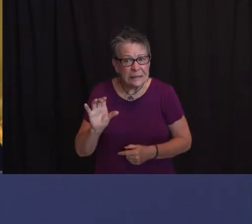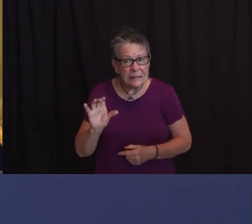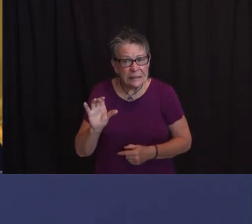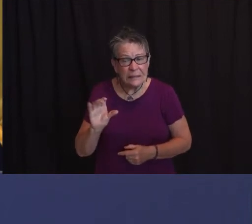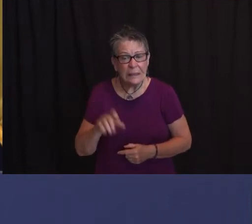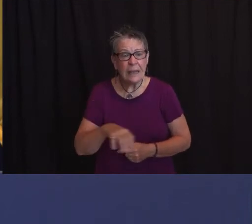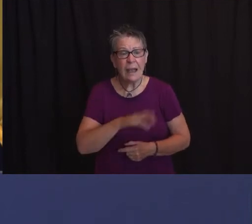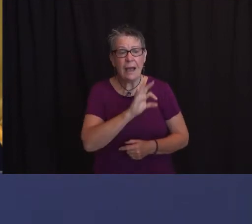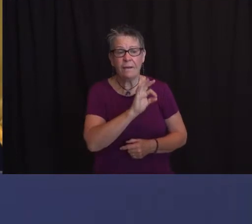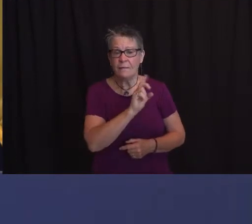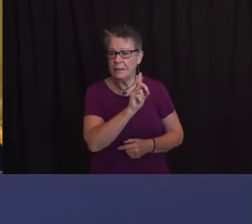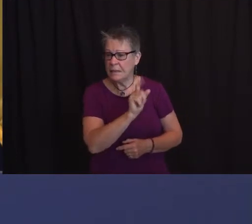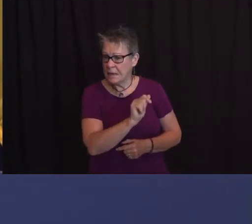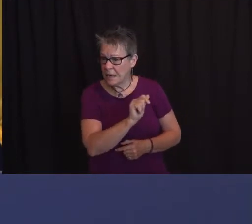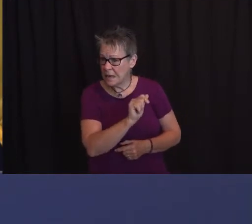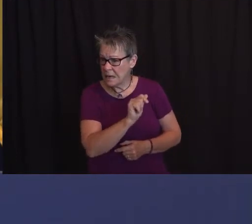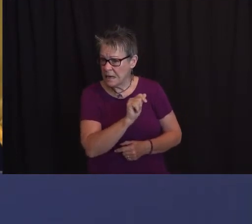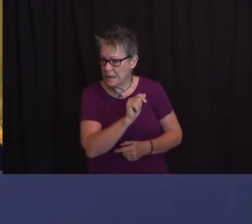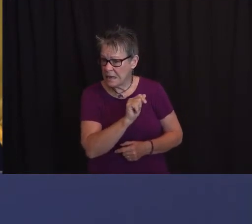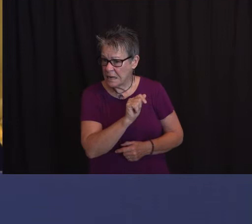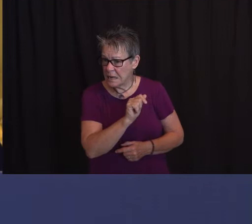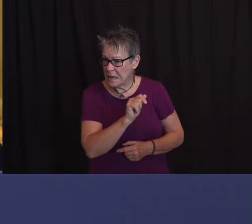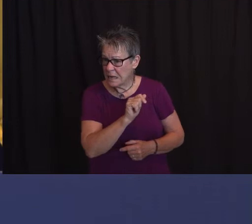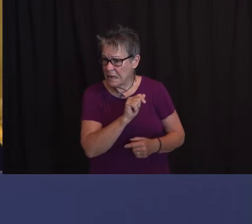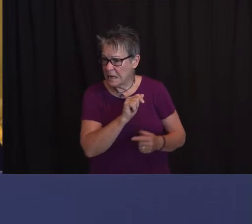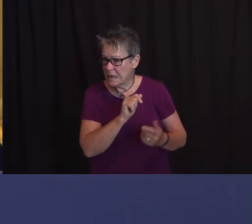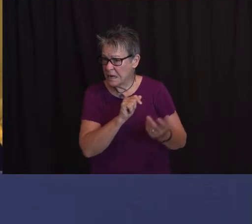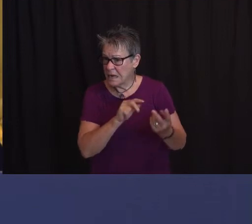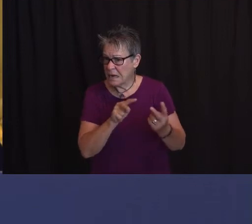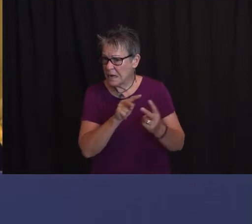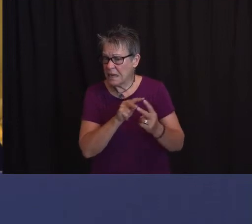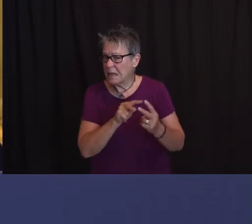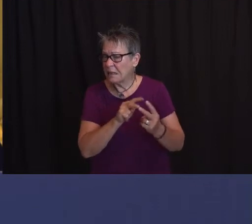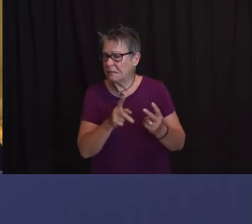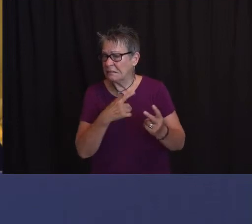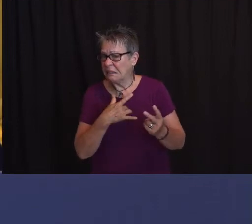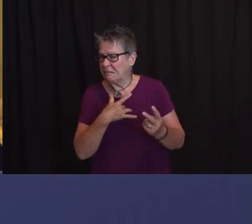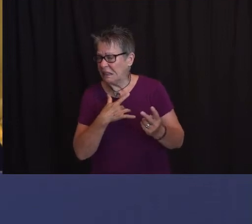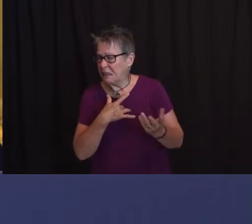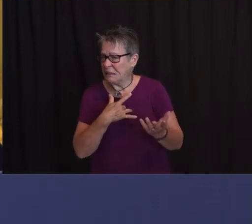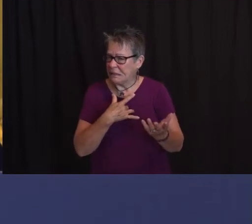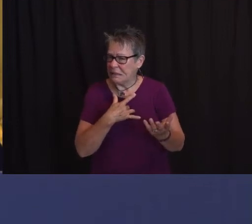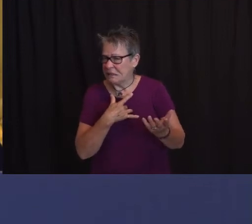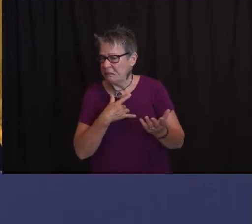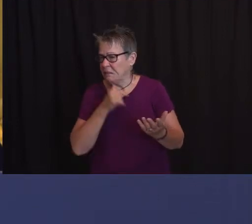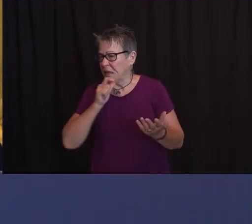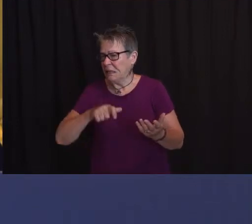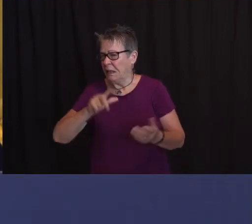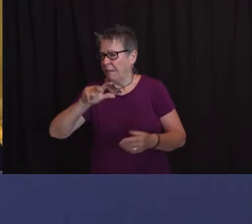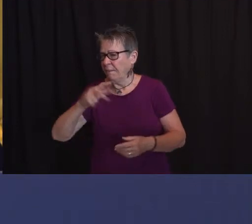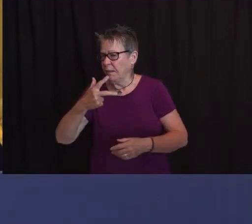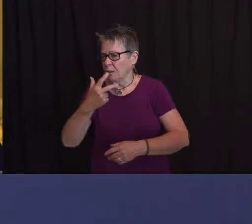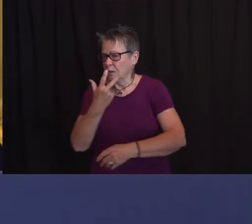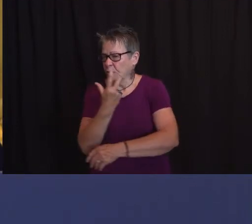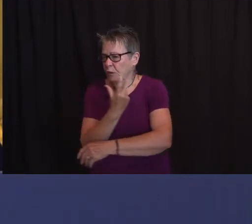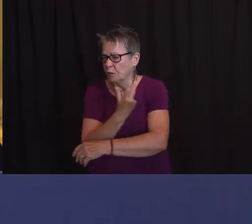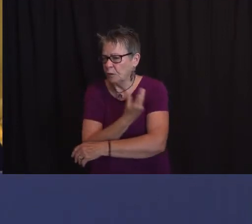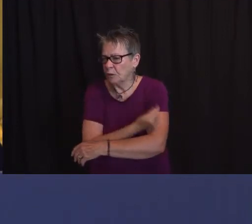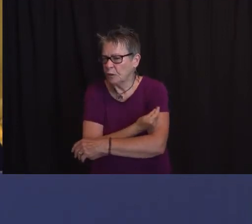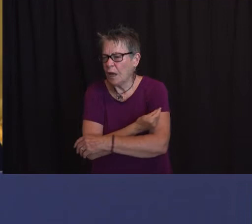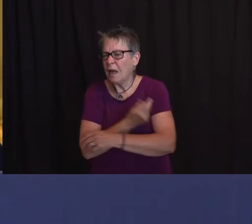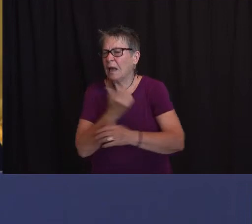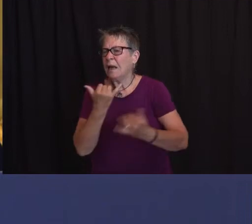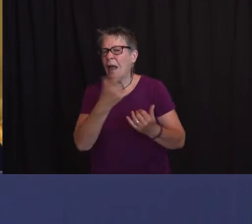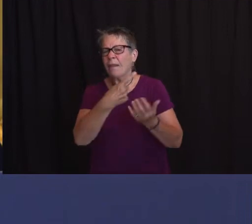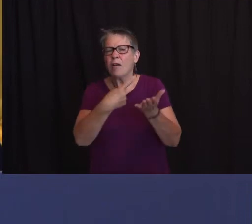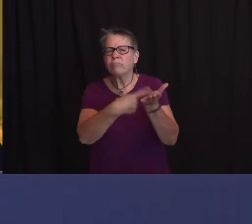as of this moment, the third one is needed, but they're meeting on it, as Judy mentioned today. I think we meant Delta's the